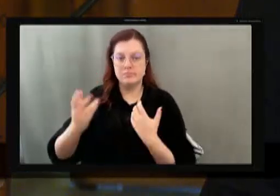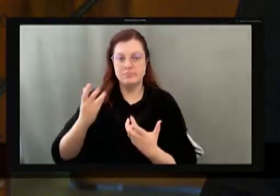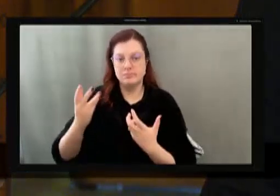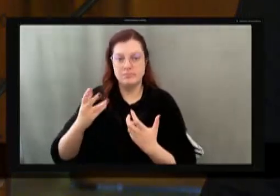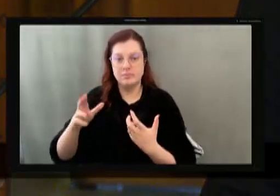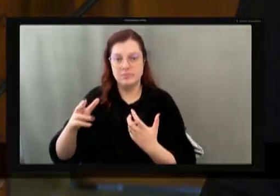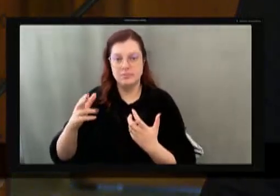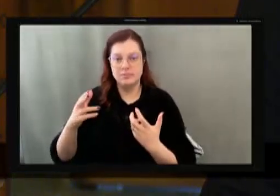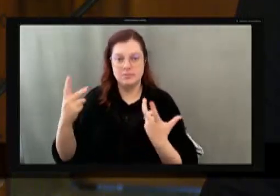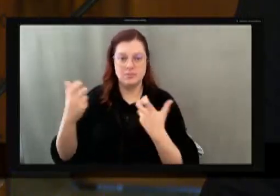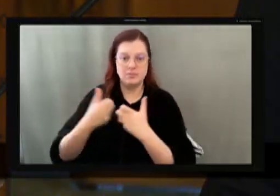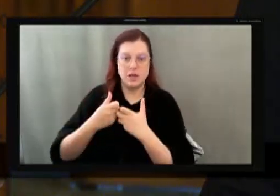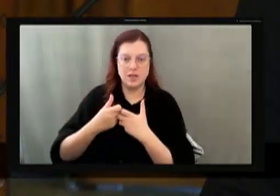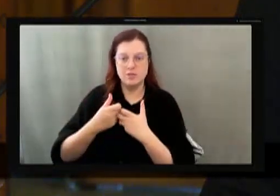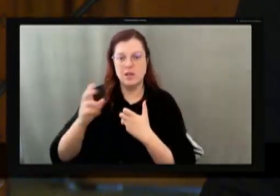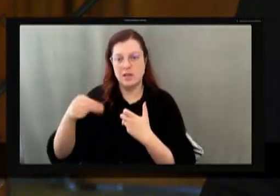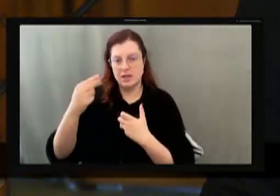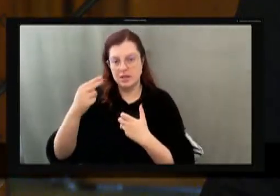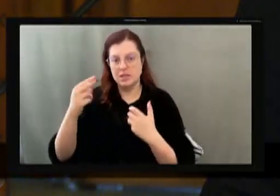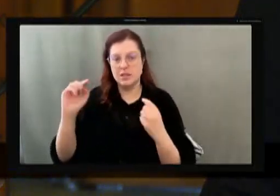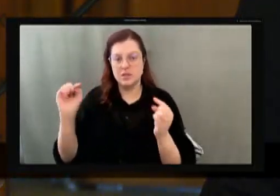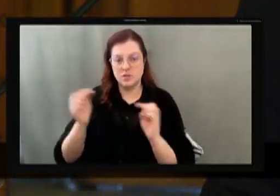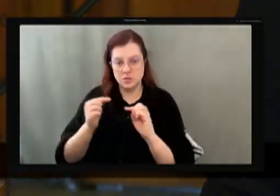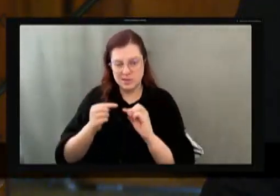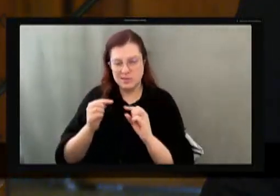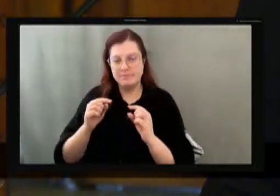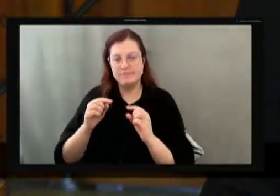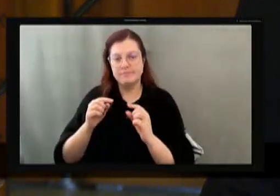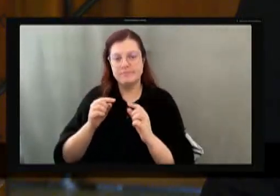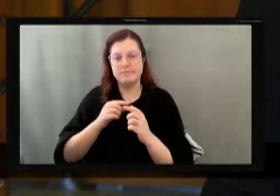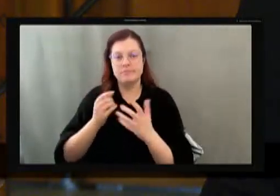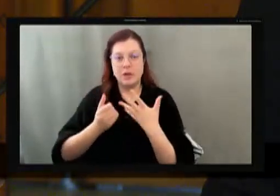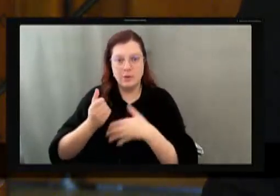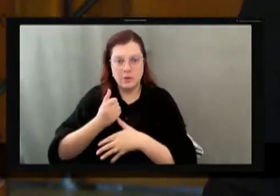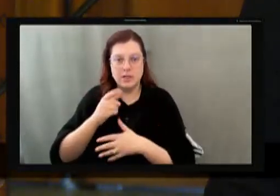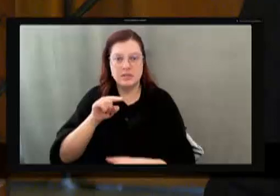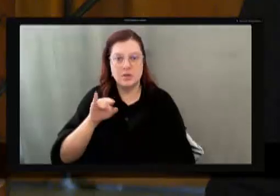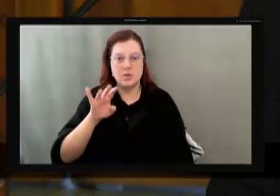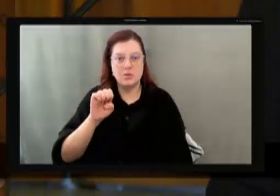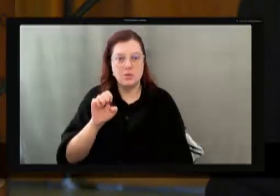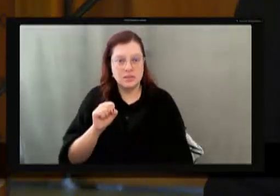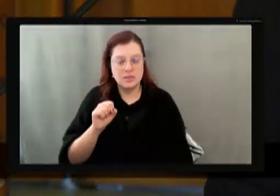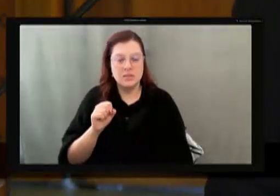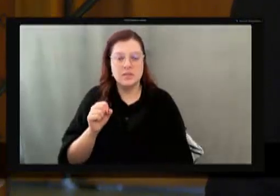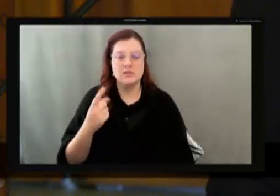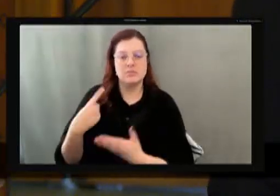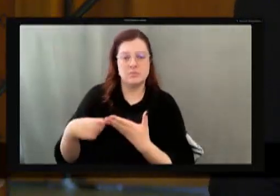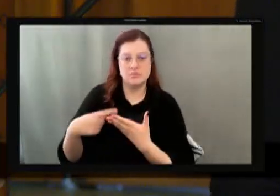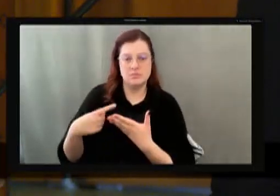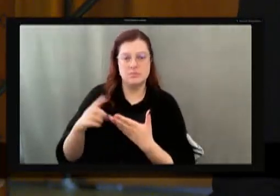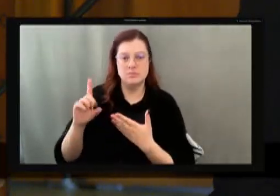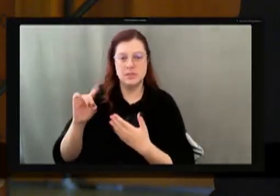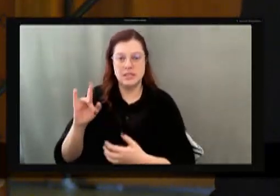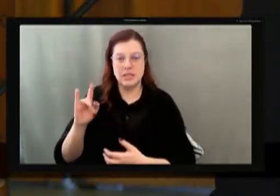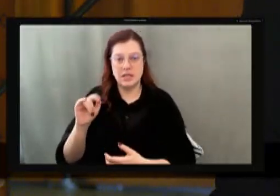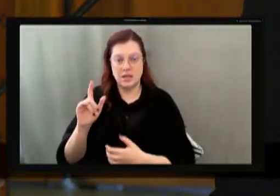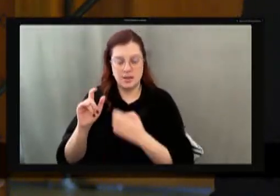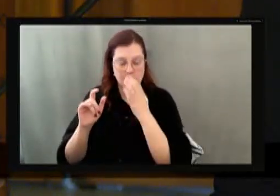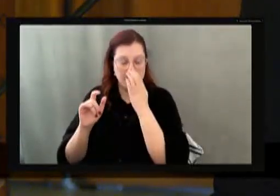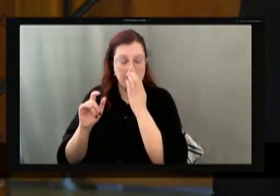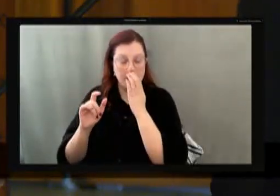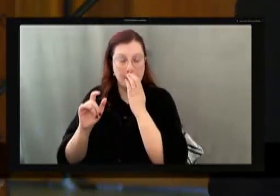high injury crash network and also priority zones. And we talked about how data is